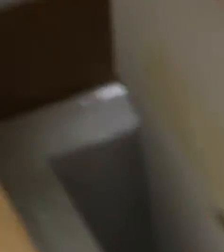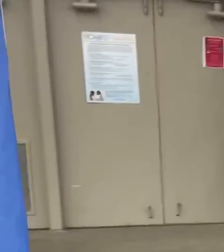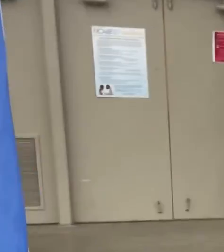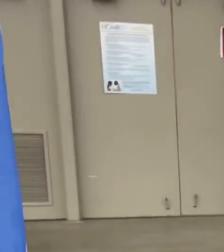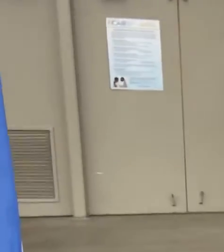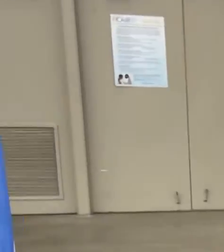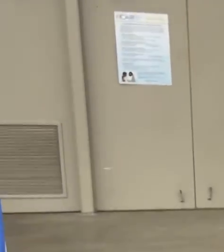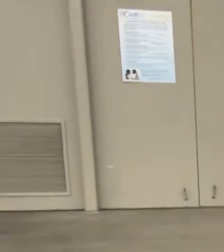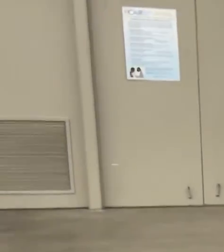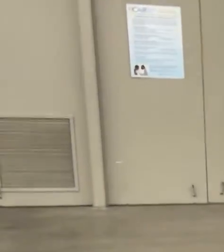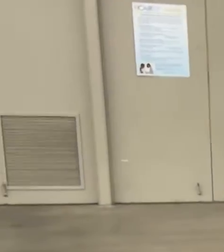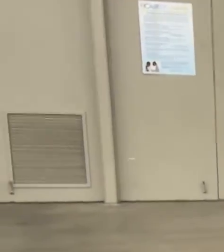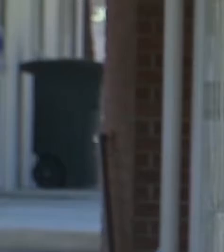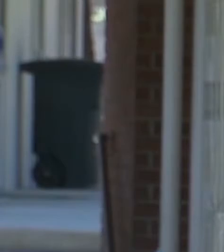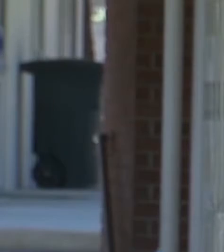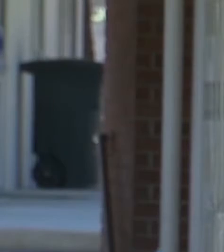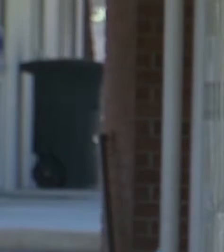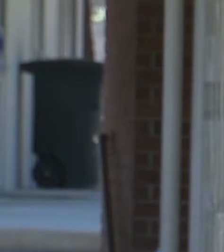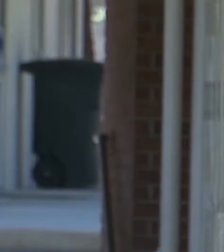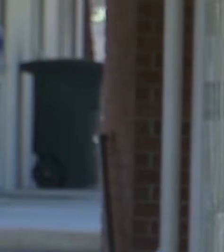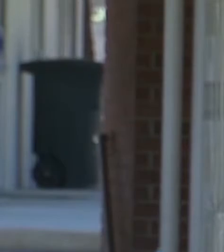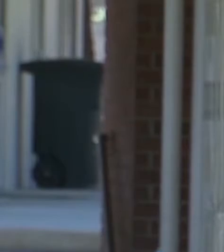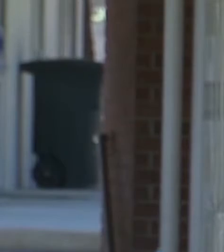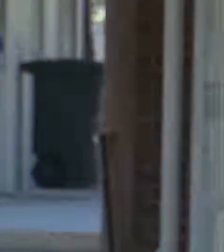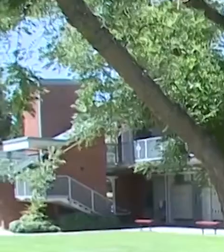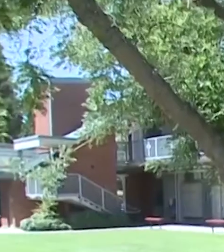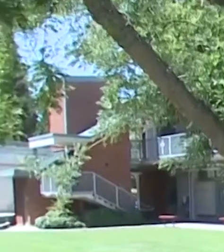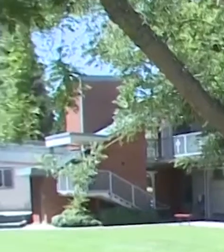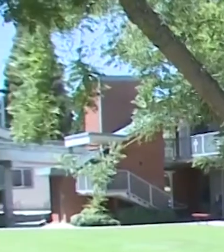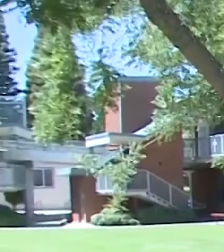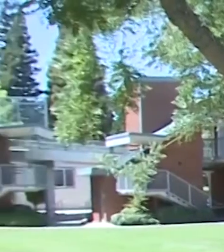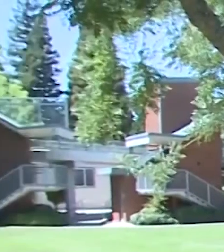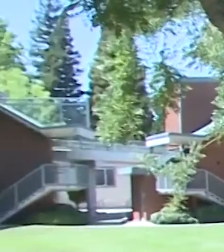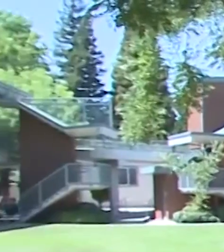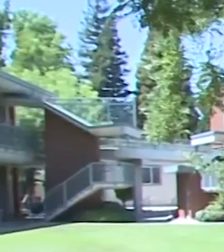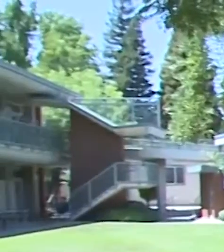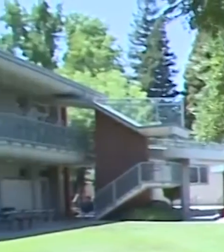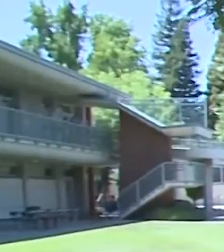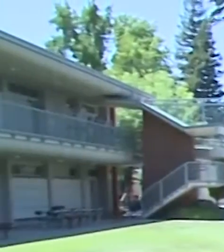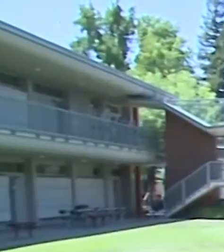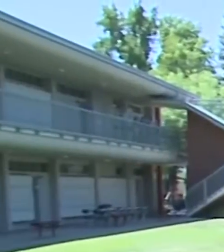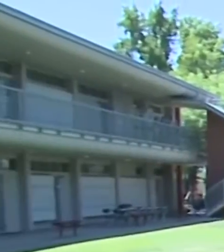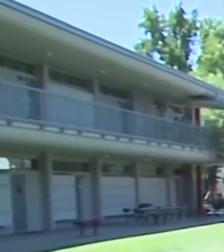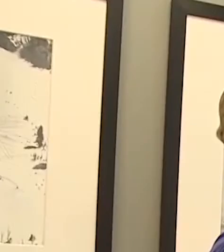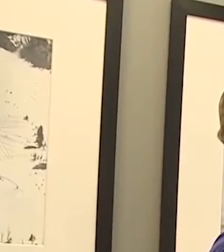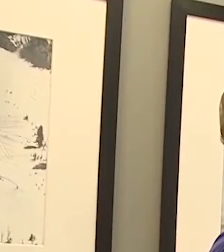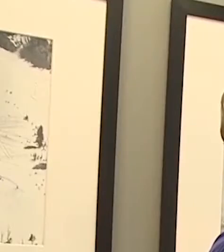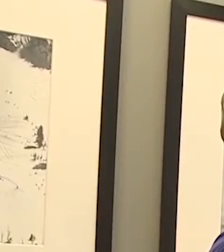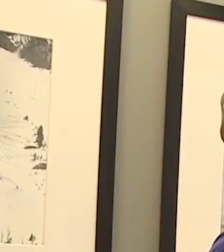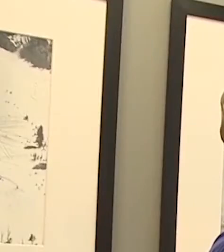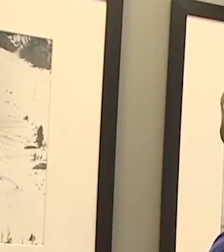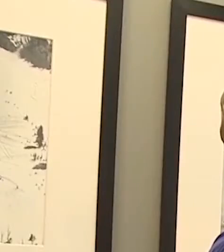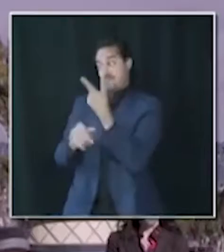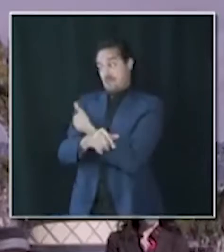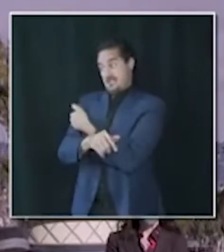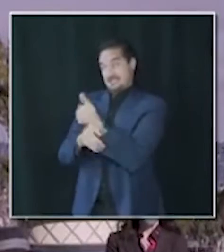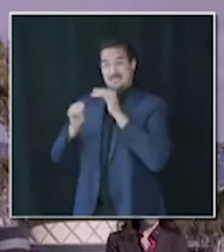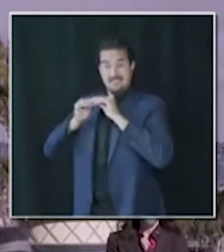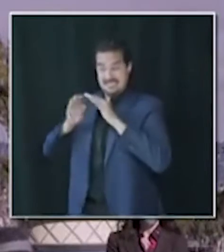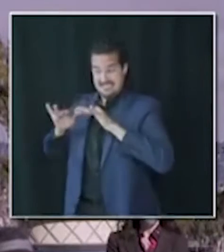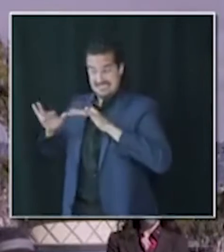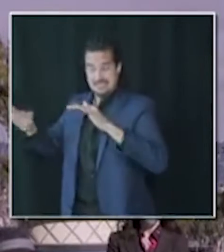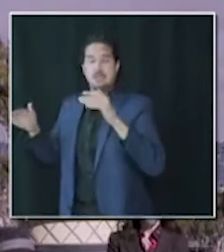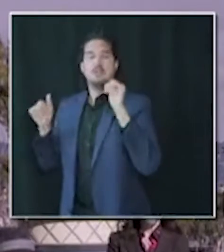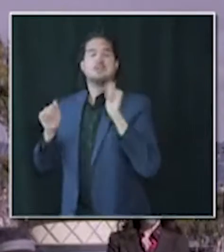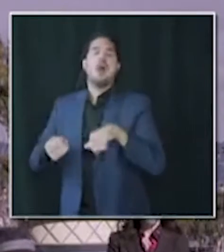back when more groups become eligible. Prado says those who work in education could not get vaccinated until late March, early April. Today,